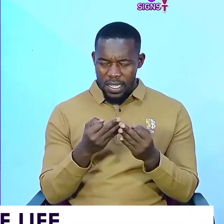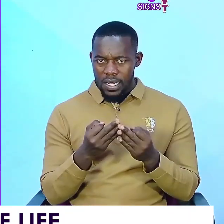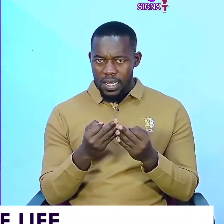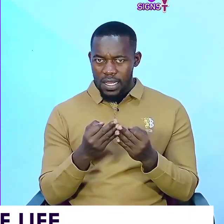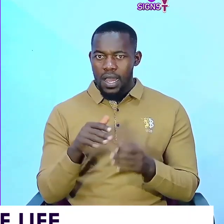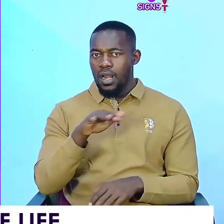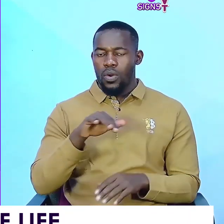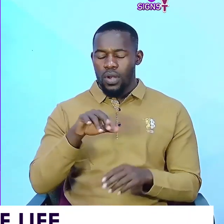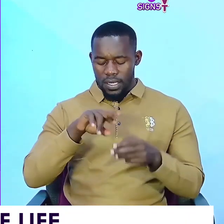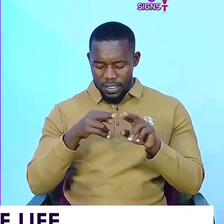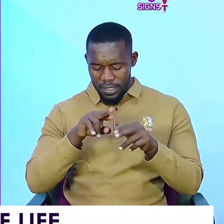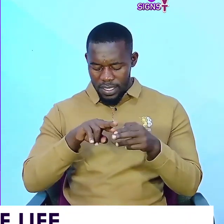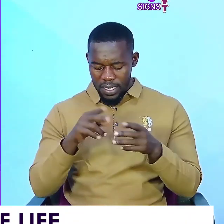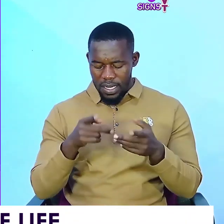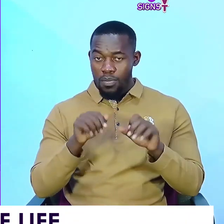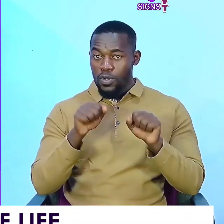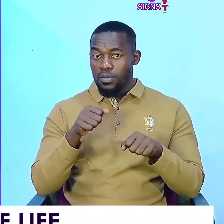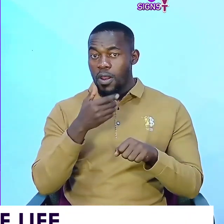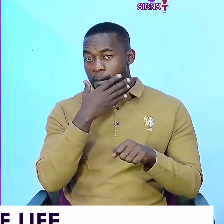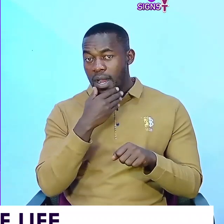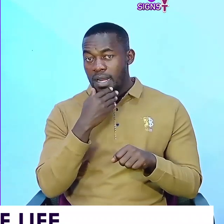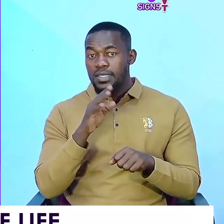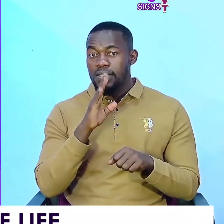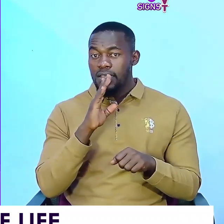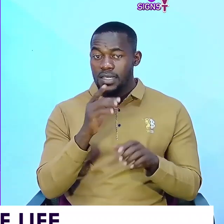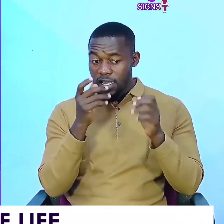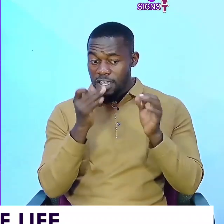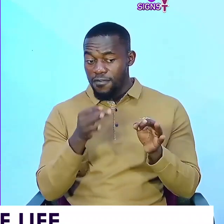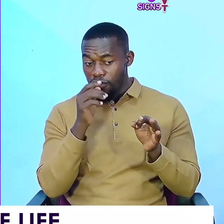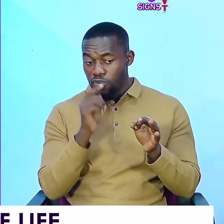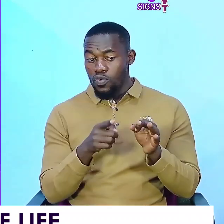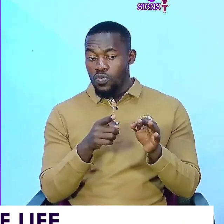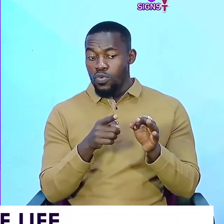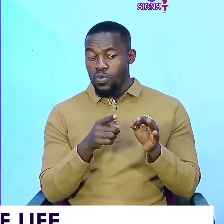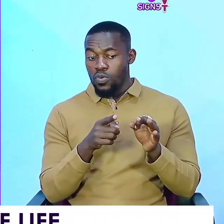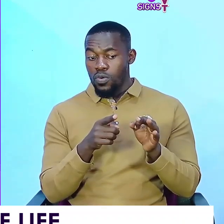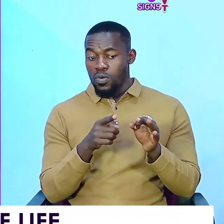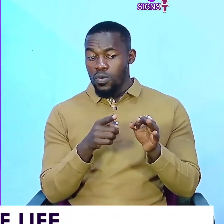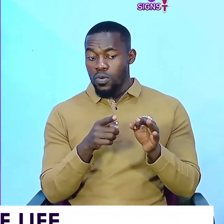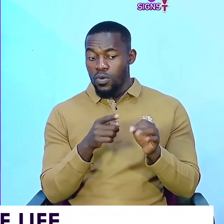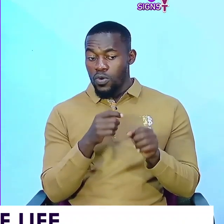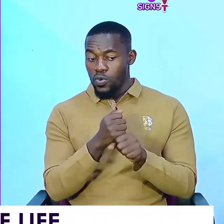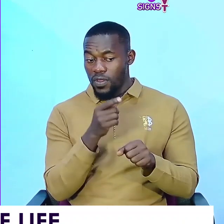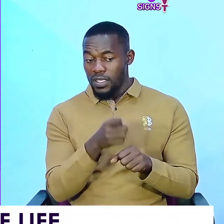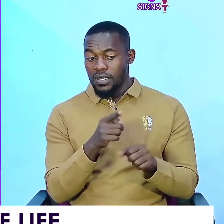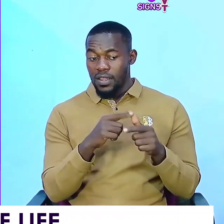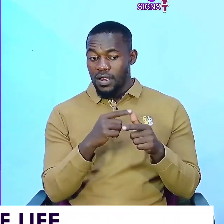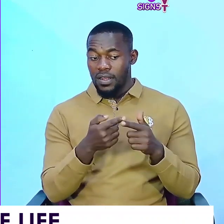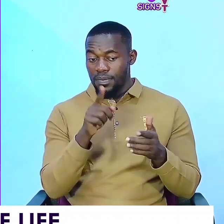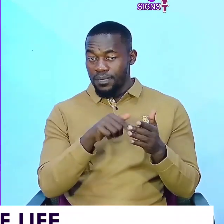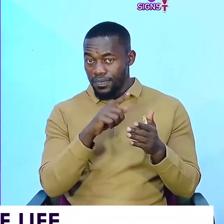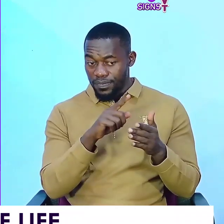relationship, can the man say, hey, if you cross this boundary, then this is it? And can the woman say, if you cross